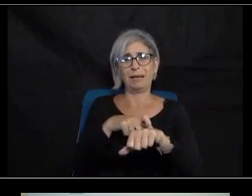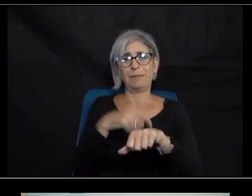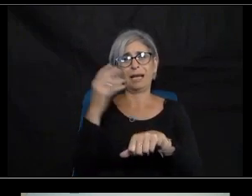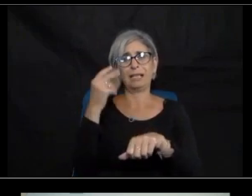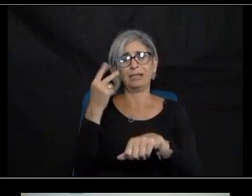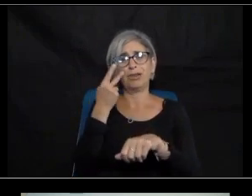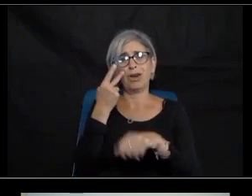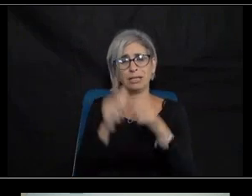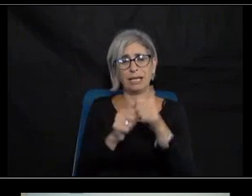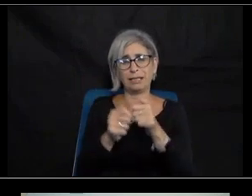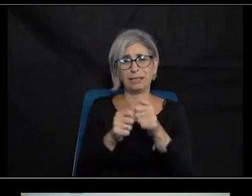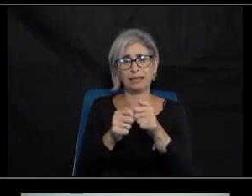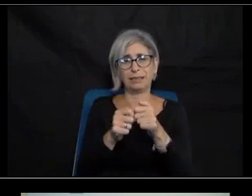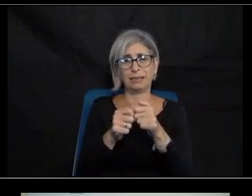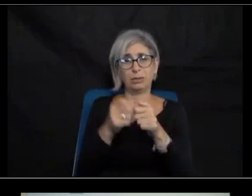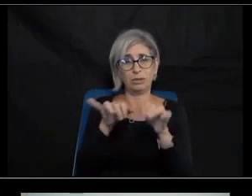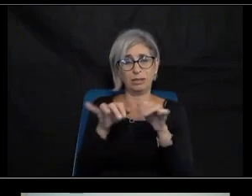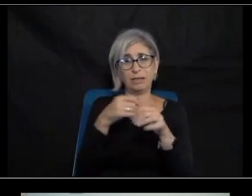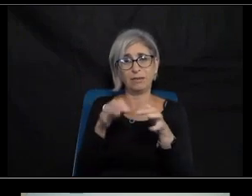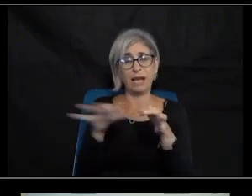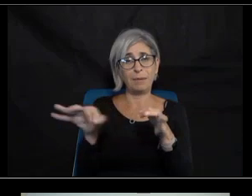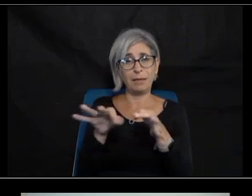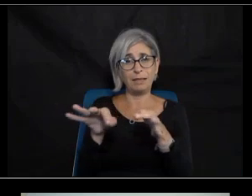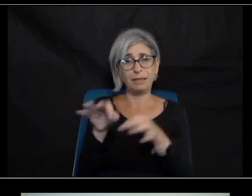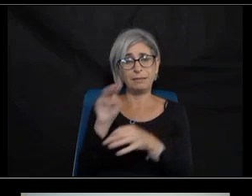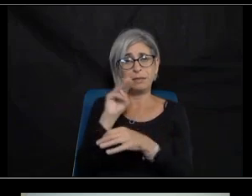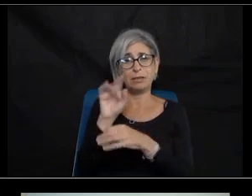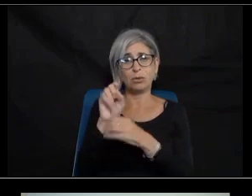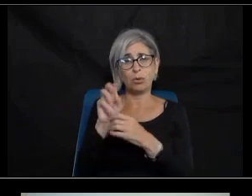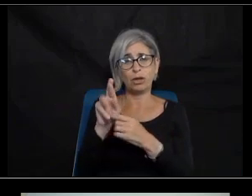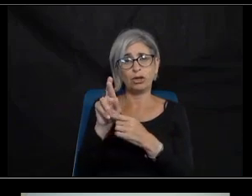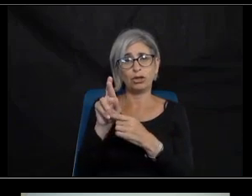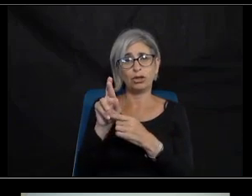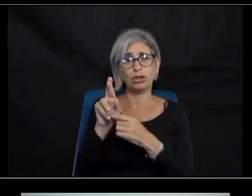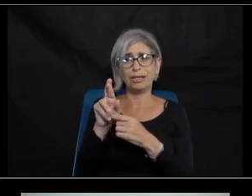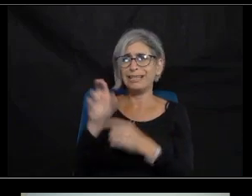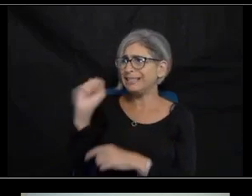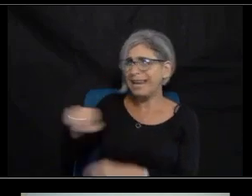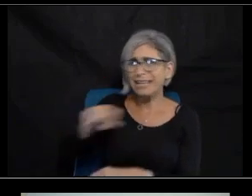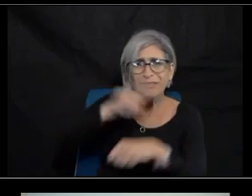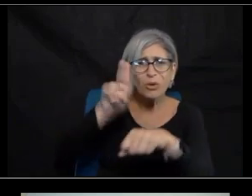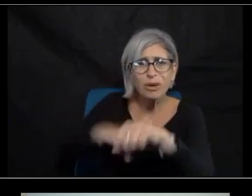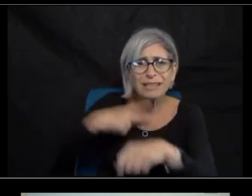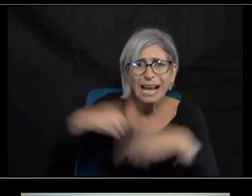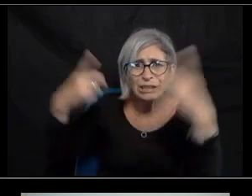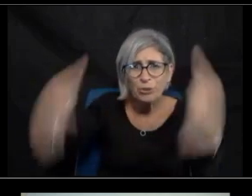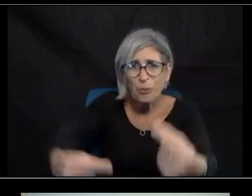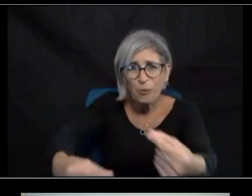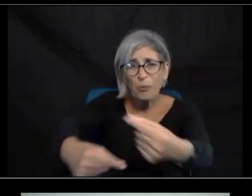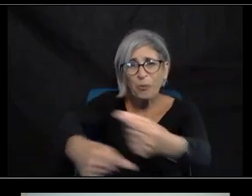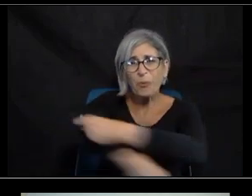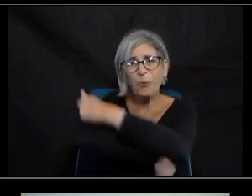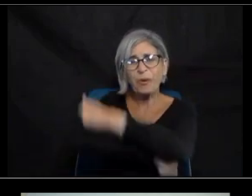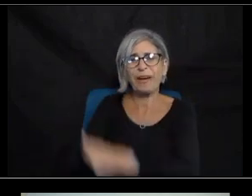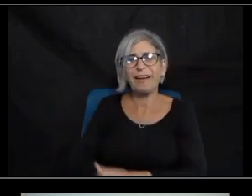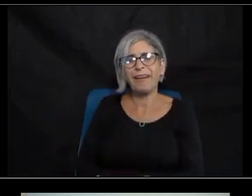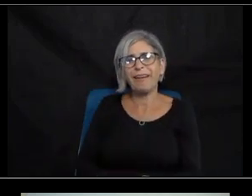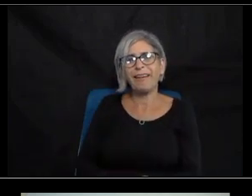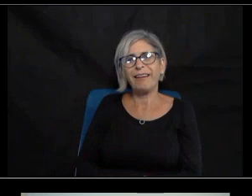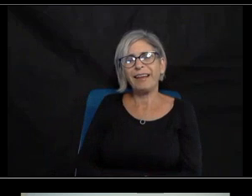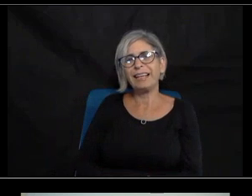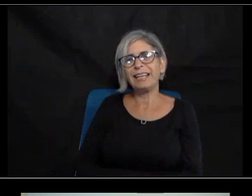Do you still have comments, Ms. Oyer? Yes, of course I do. Okay.